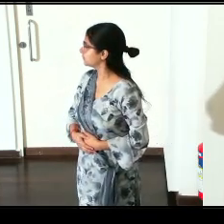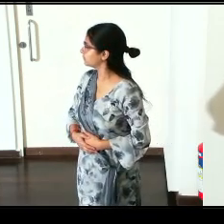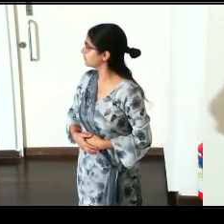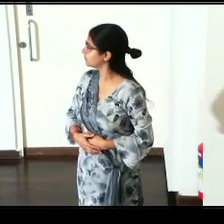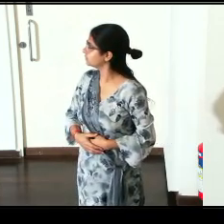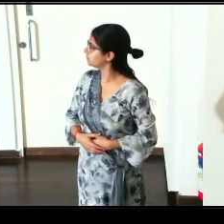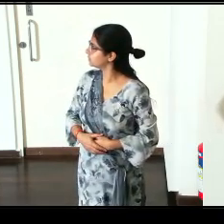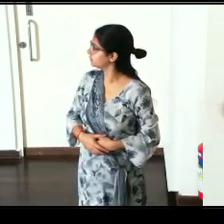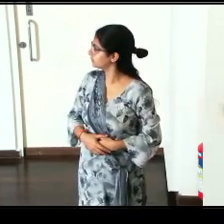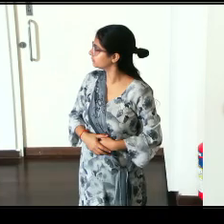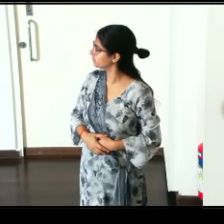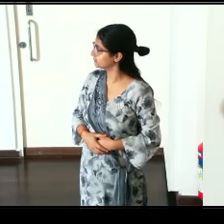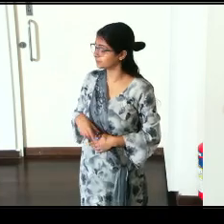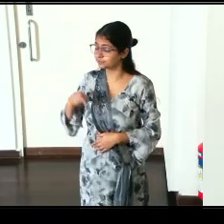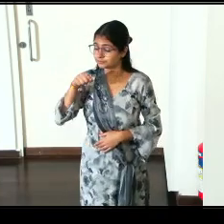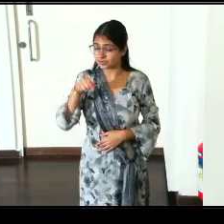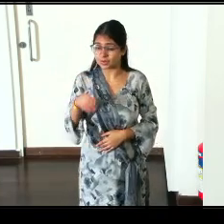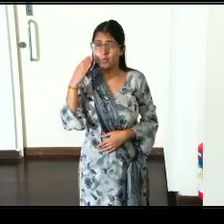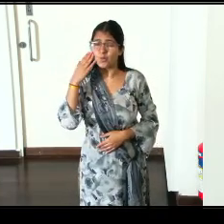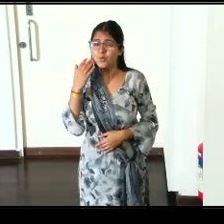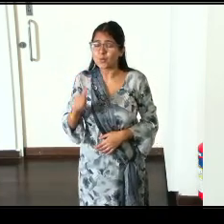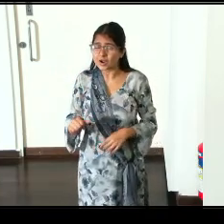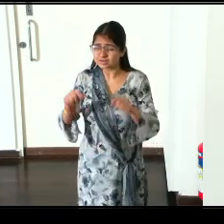Because they are,